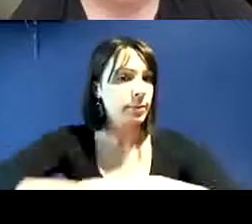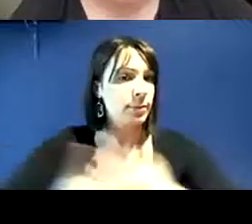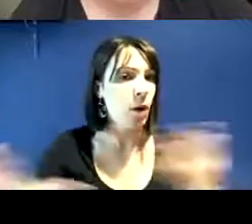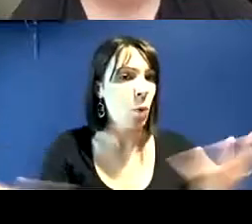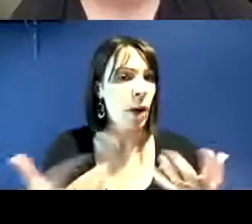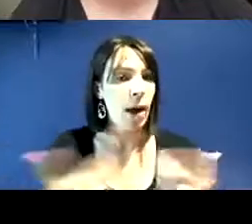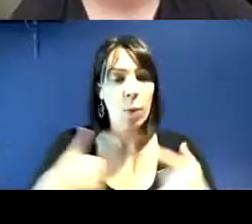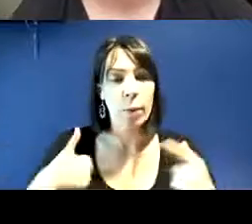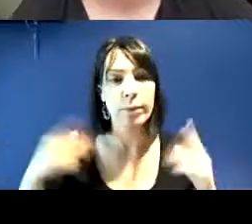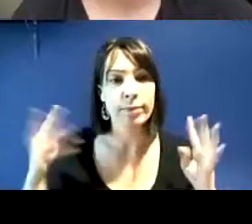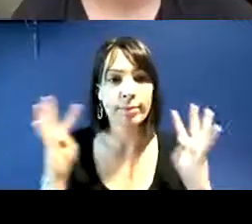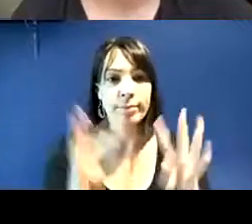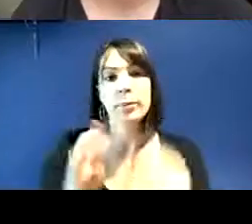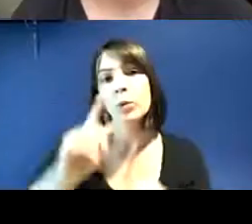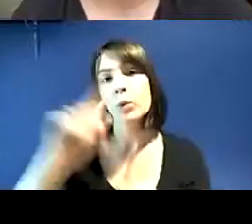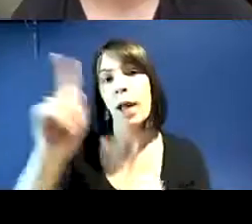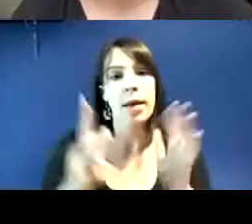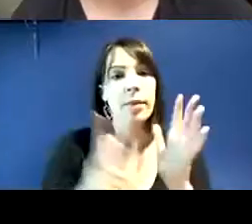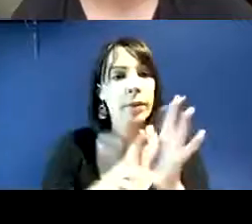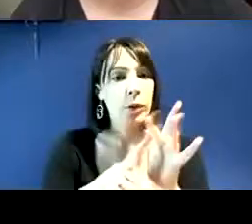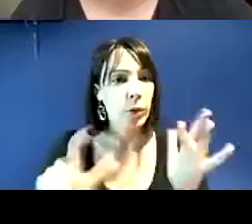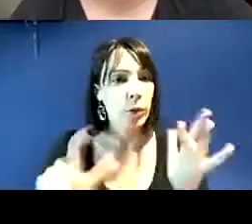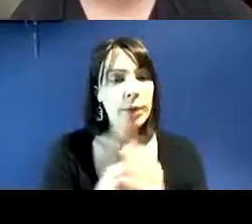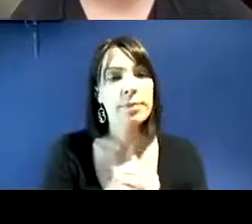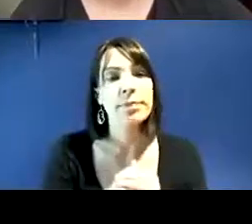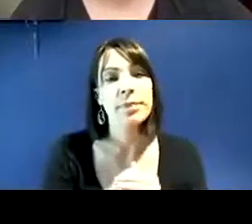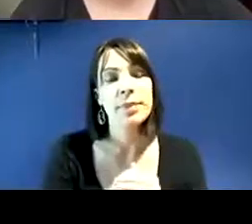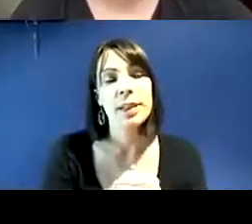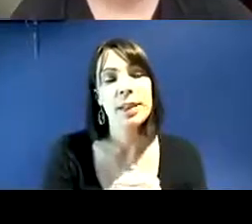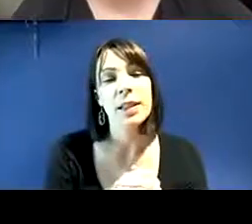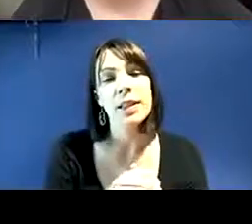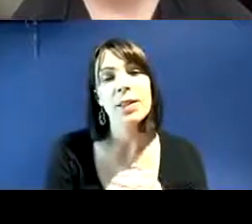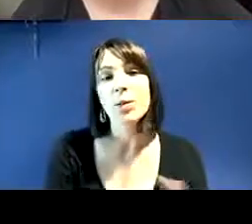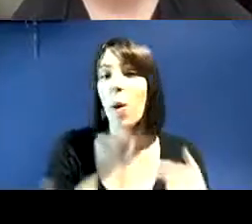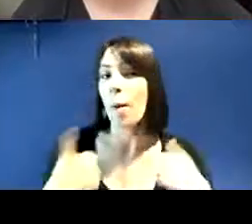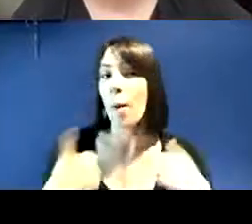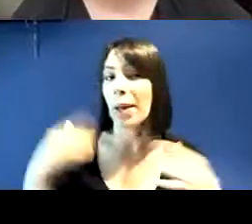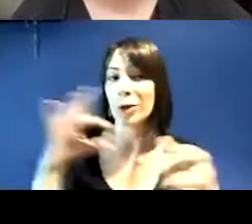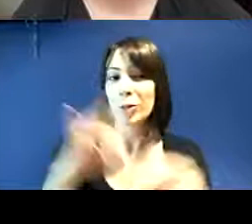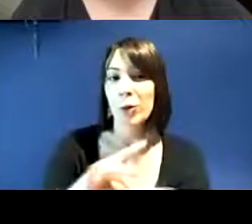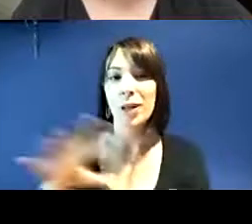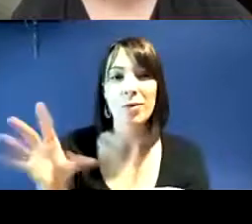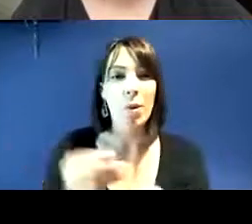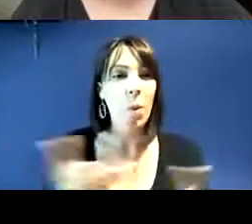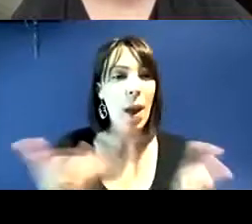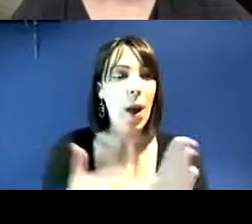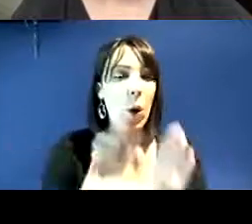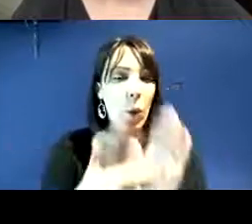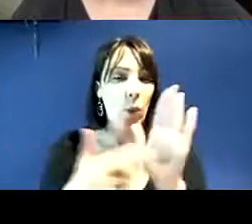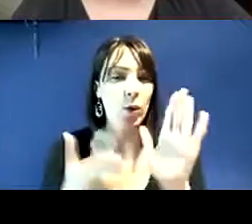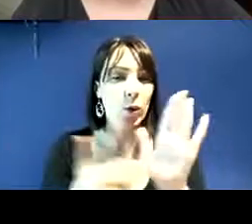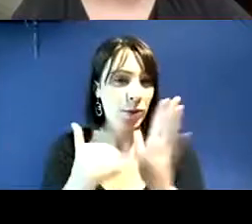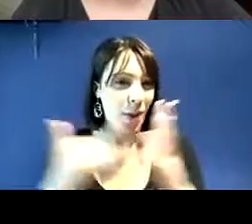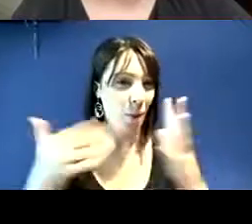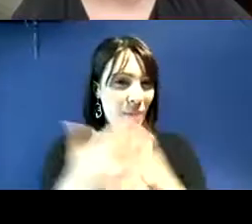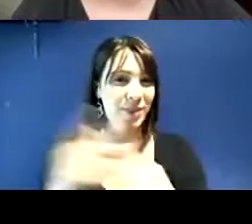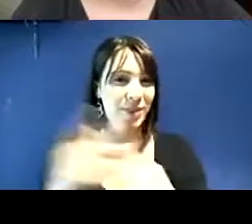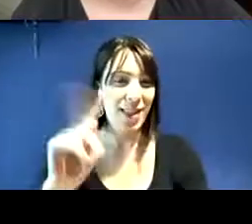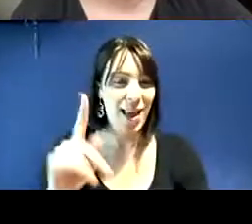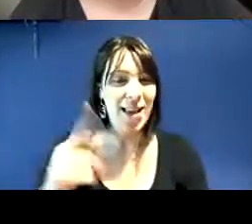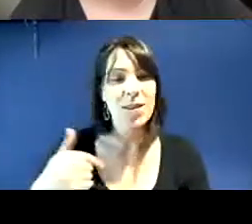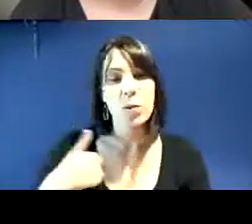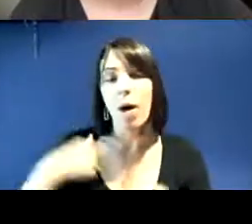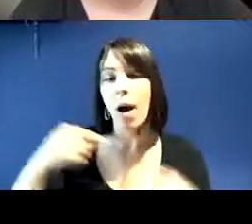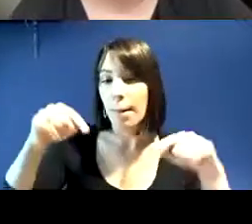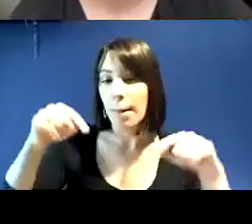Victoria. And in my case, interstate, I happen to be coming to you from northern New South Wales today. So I am on the lands of